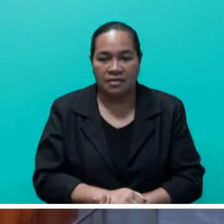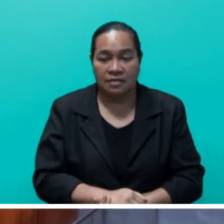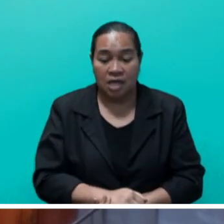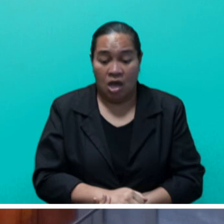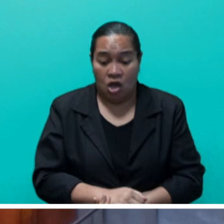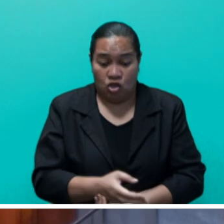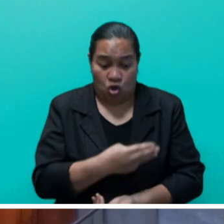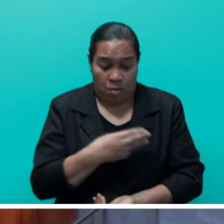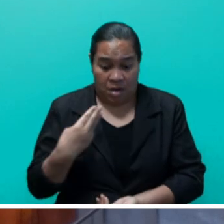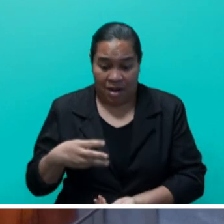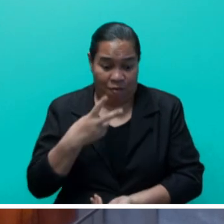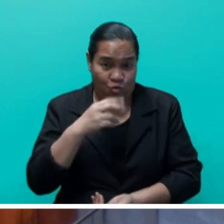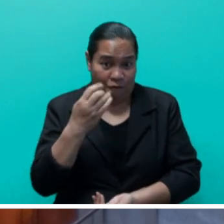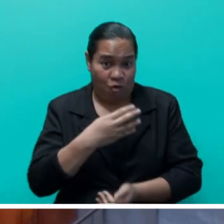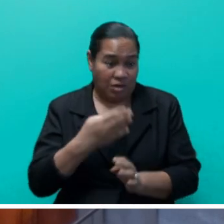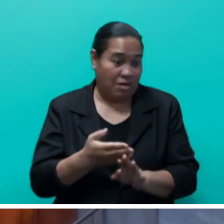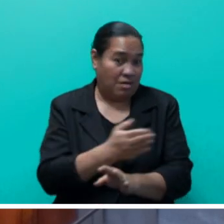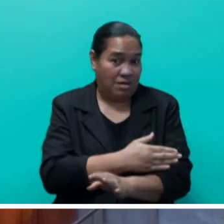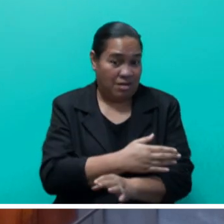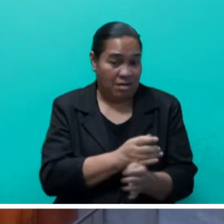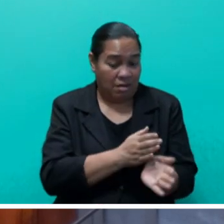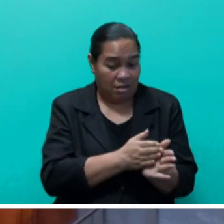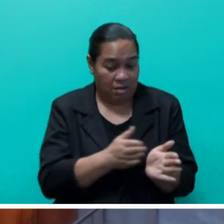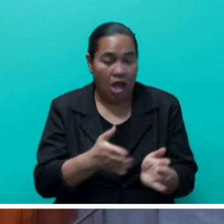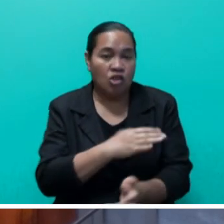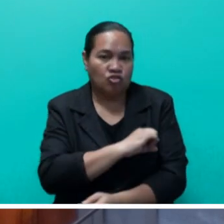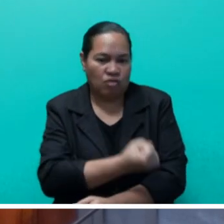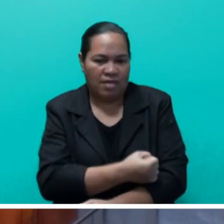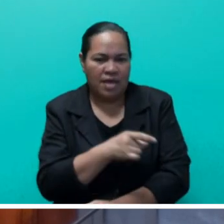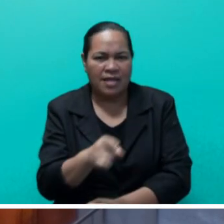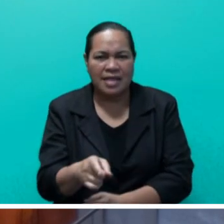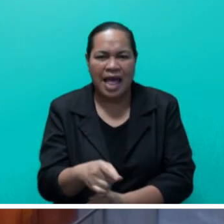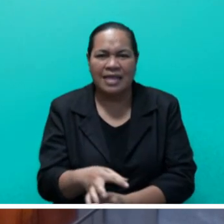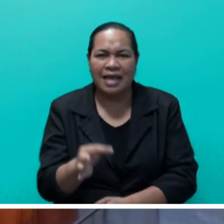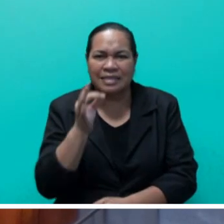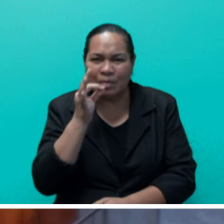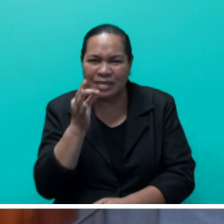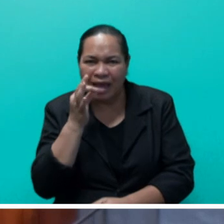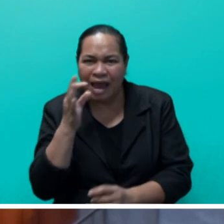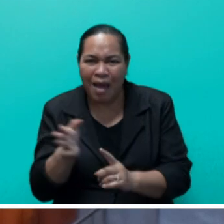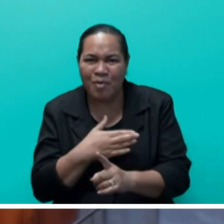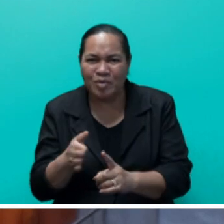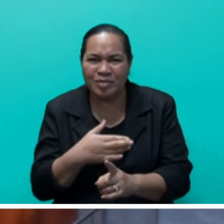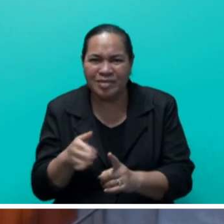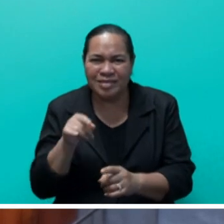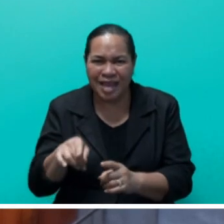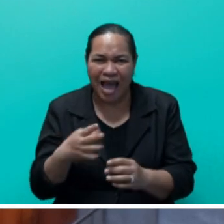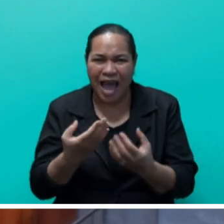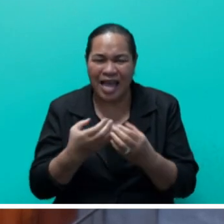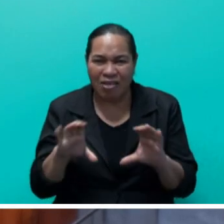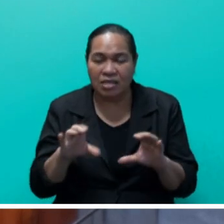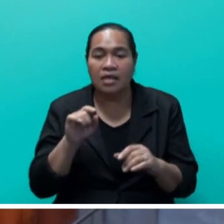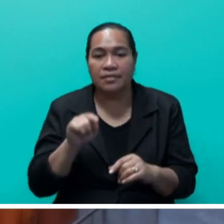2014 strengthened the Substance Abuse Advisory Council, the SAAC, a